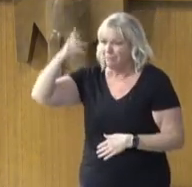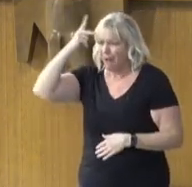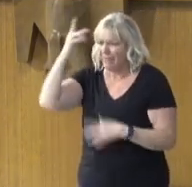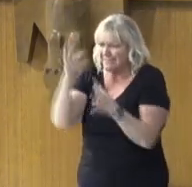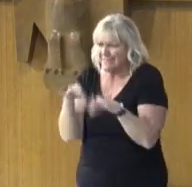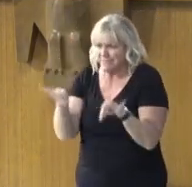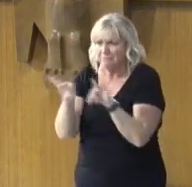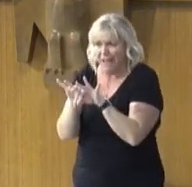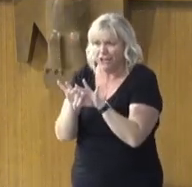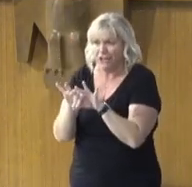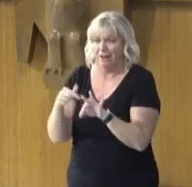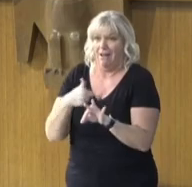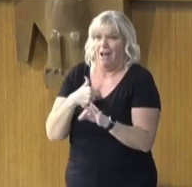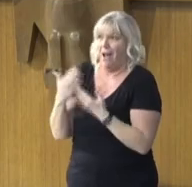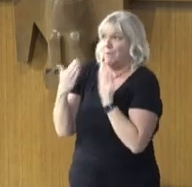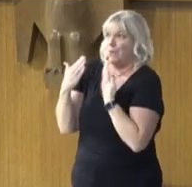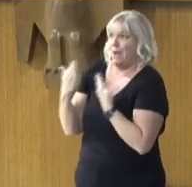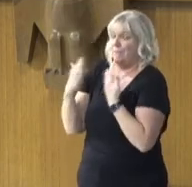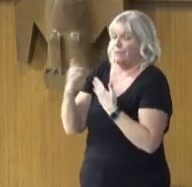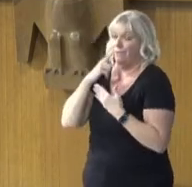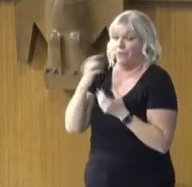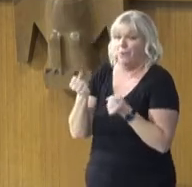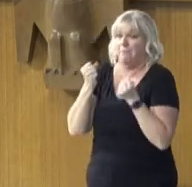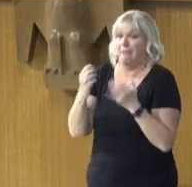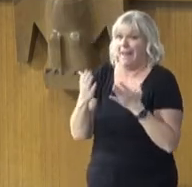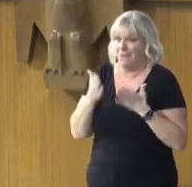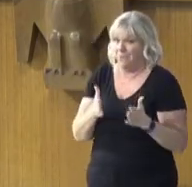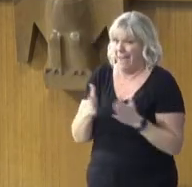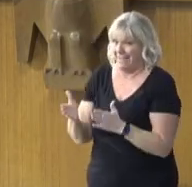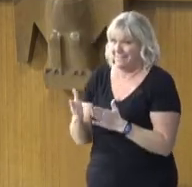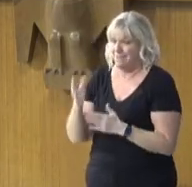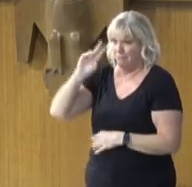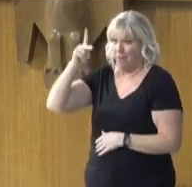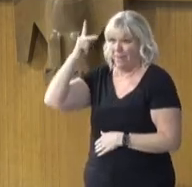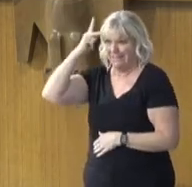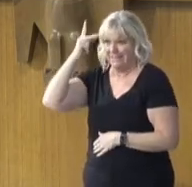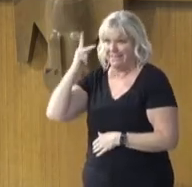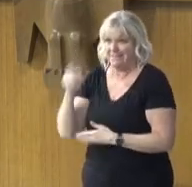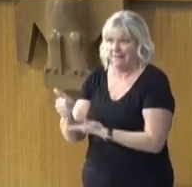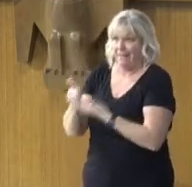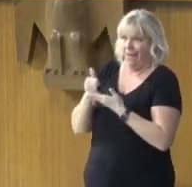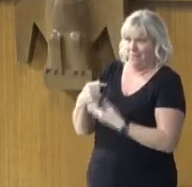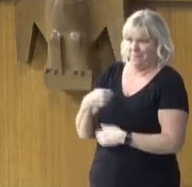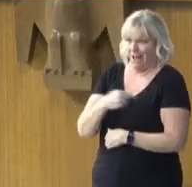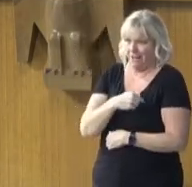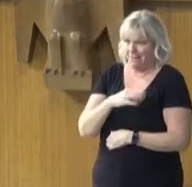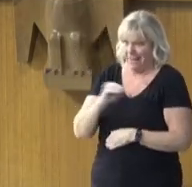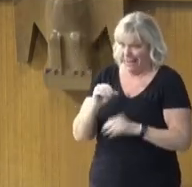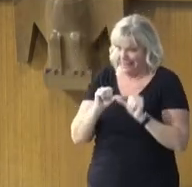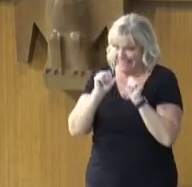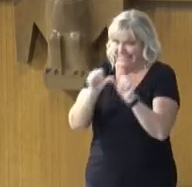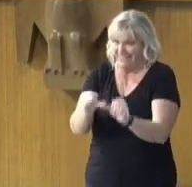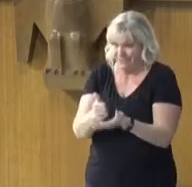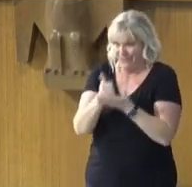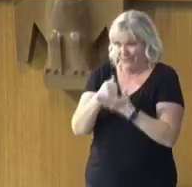grateful for all the ways that our politics here where we live have served and continue to serve us well.